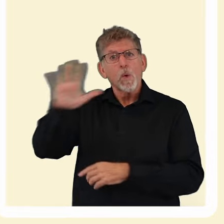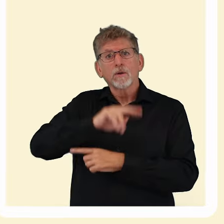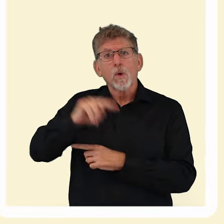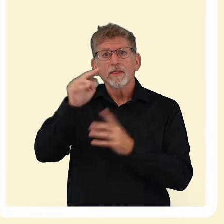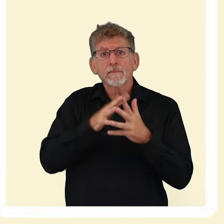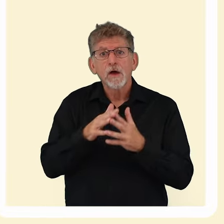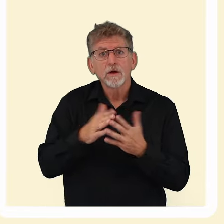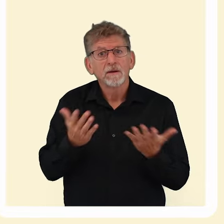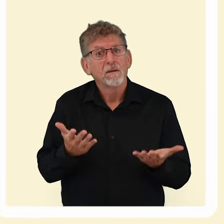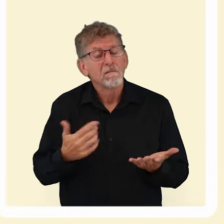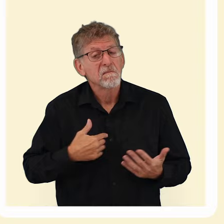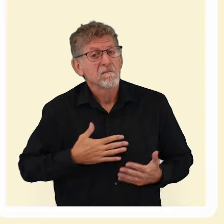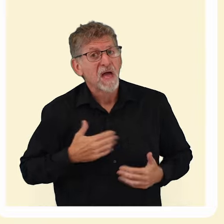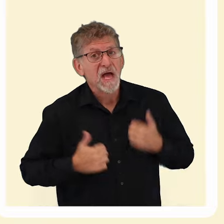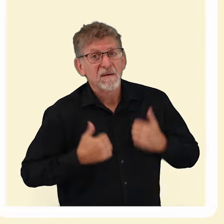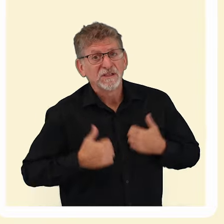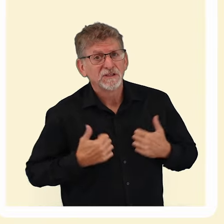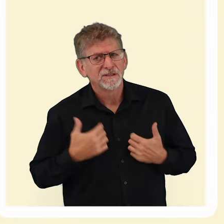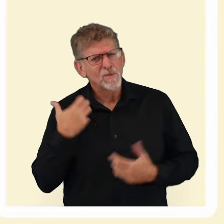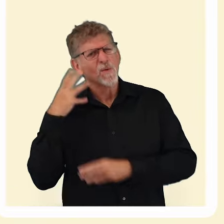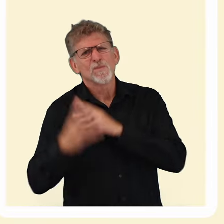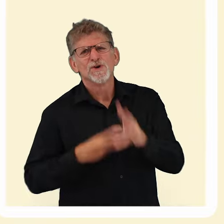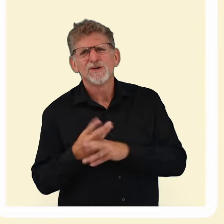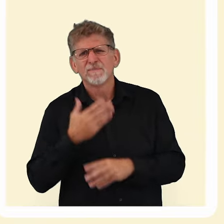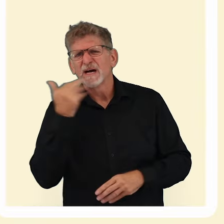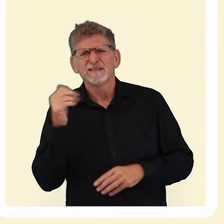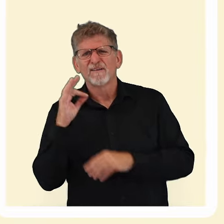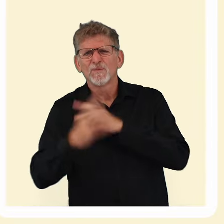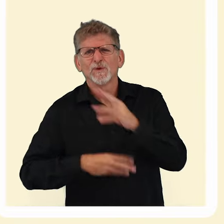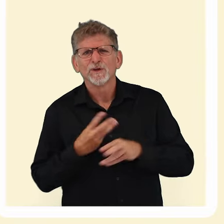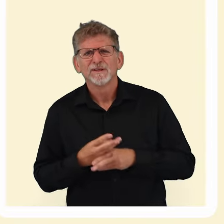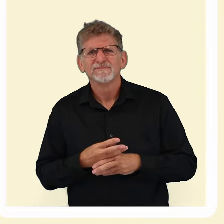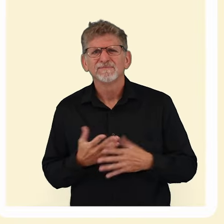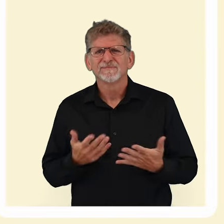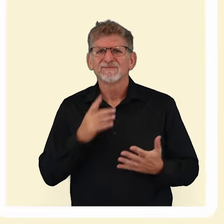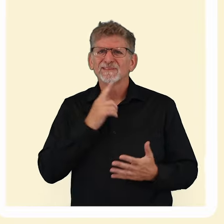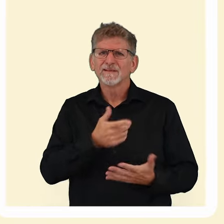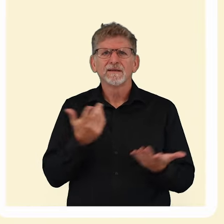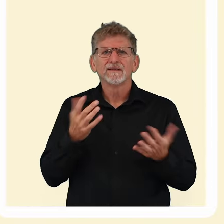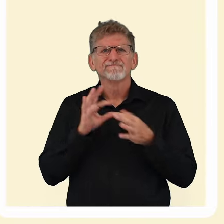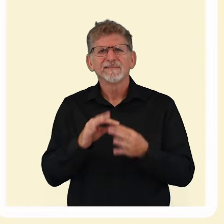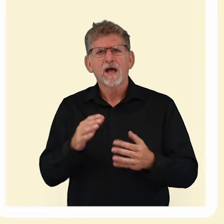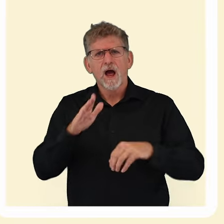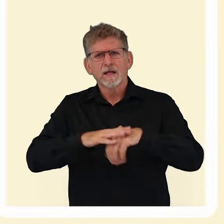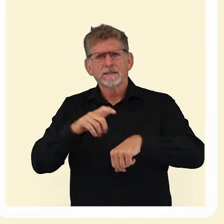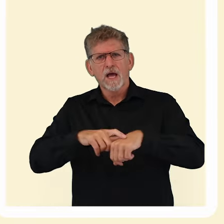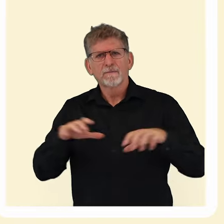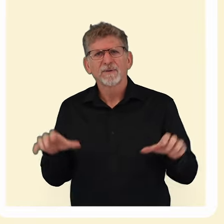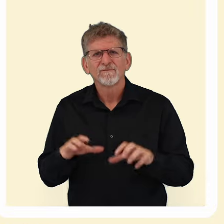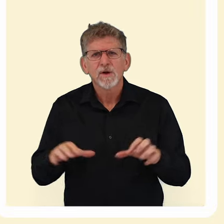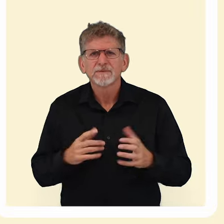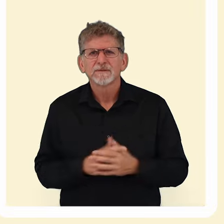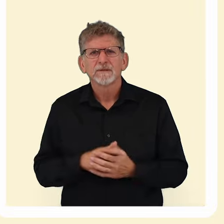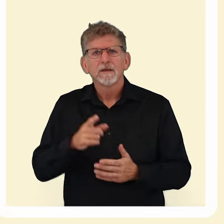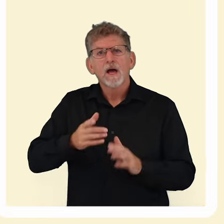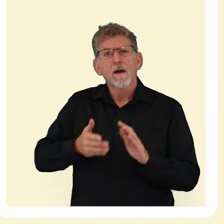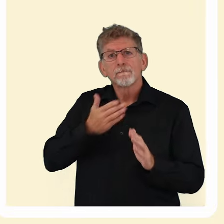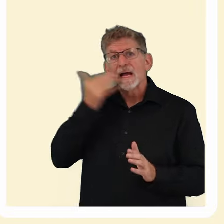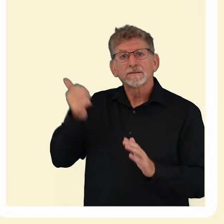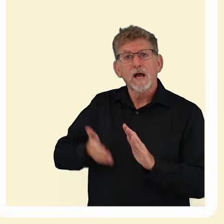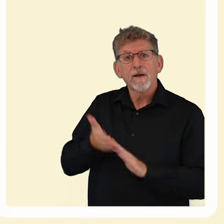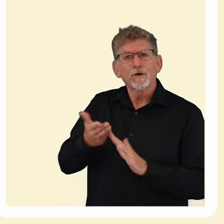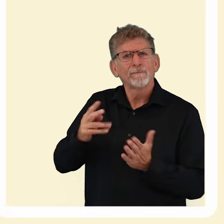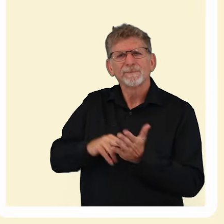on-time performance, right? Best operator means that we will satisfy the customers all the time. So that's what we're building on